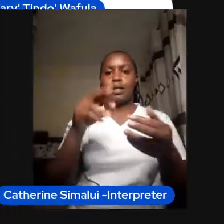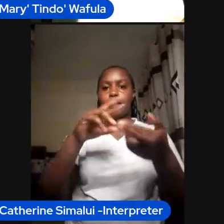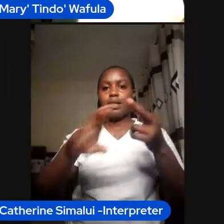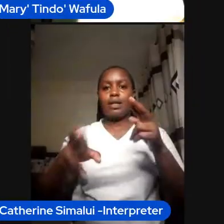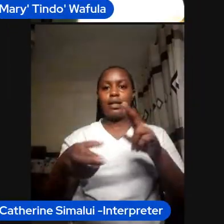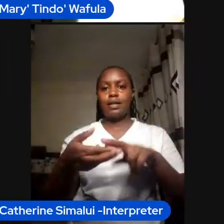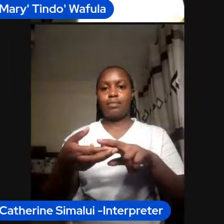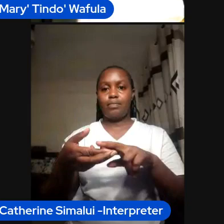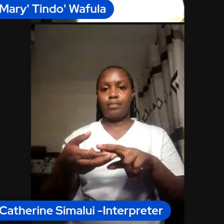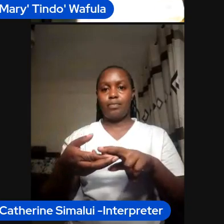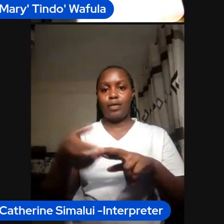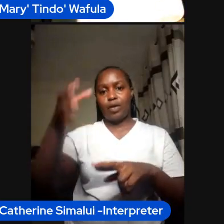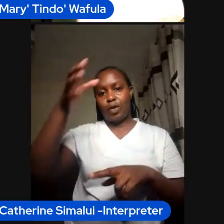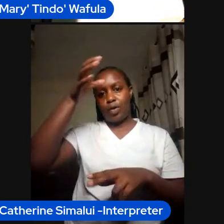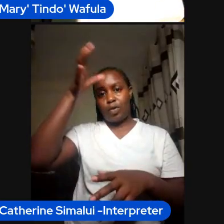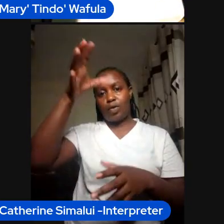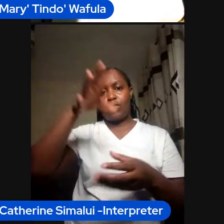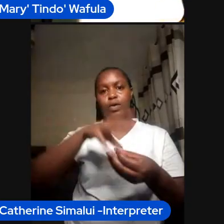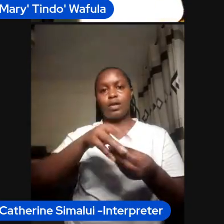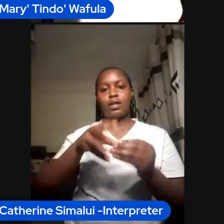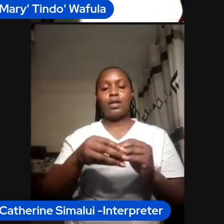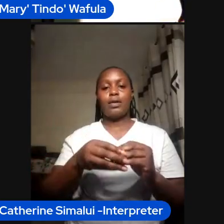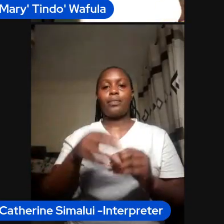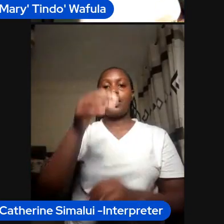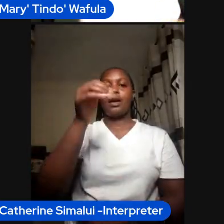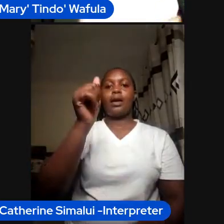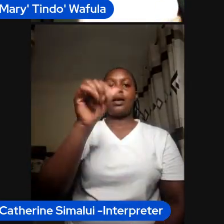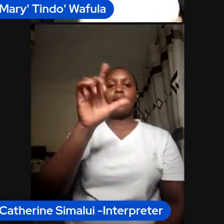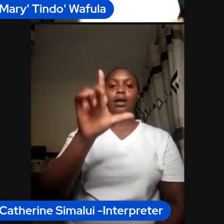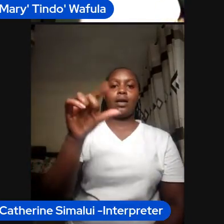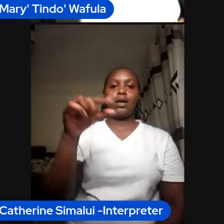Algorithmic. I know Yes, sometimes thank you.